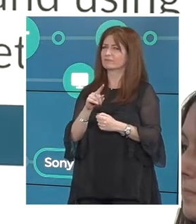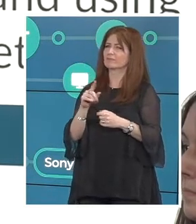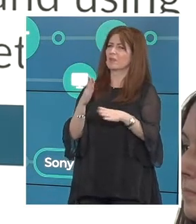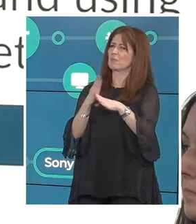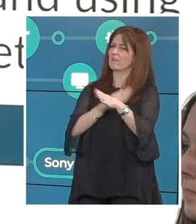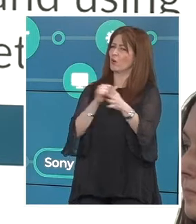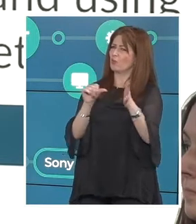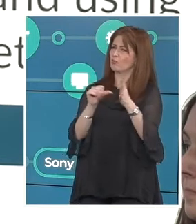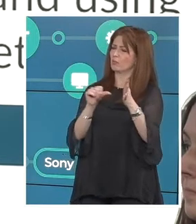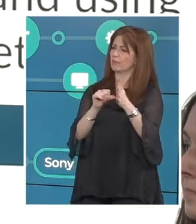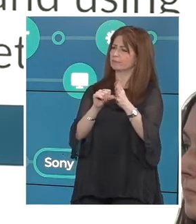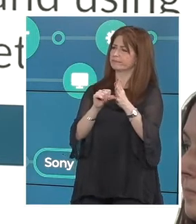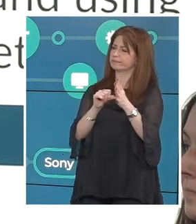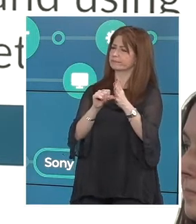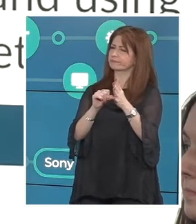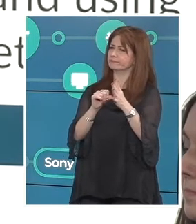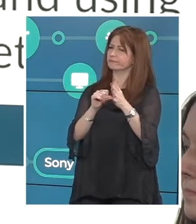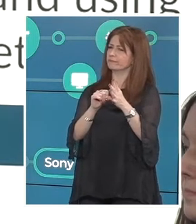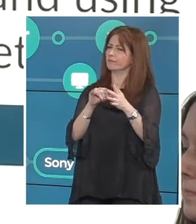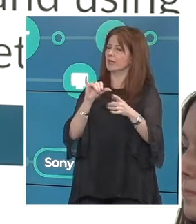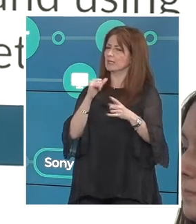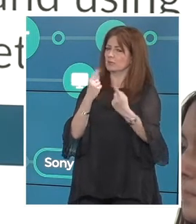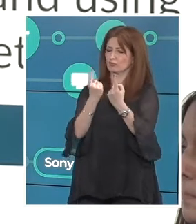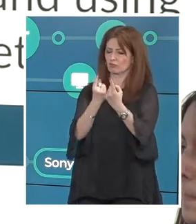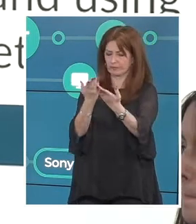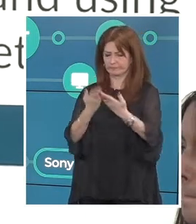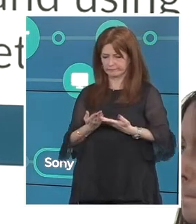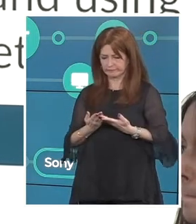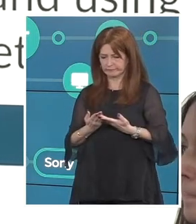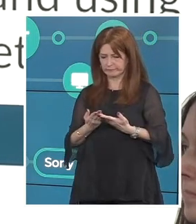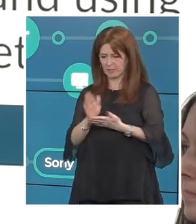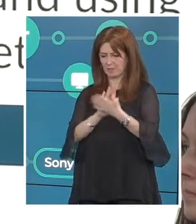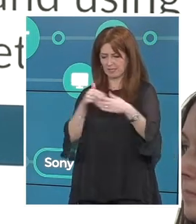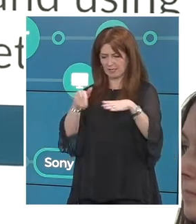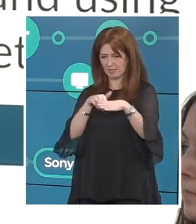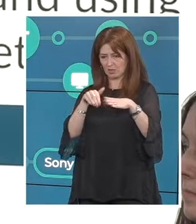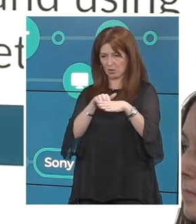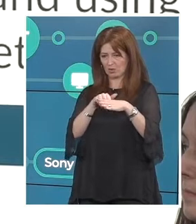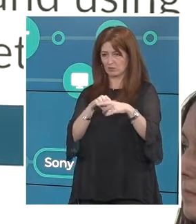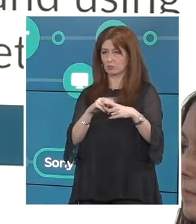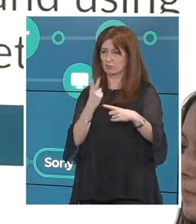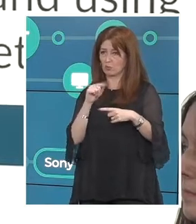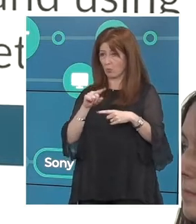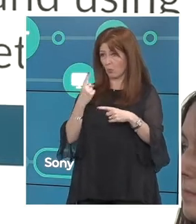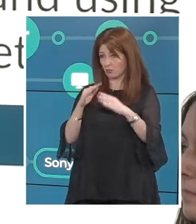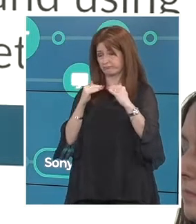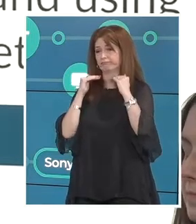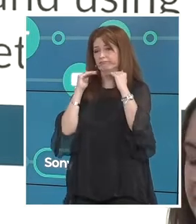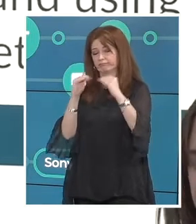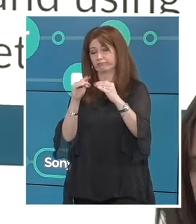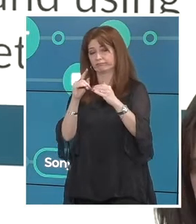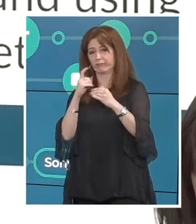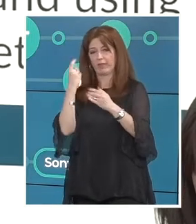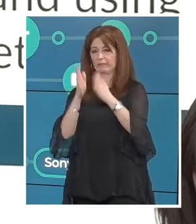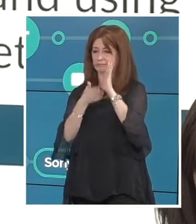was sometimes a client would get our product and it would all be built to 2.1 standards, and they think, right, job done,